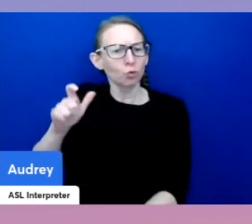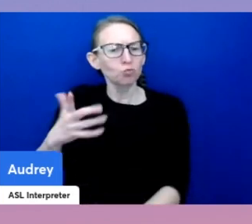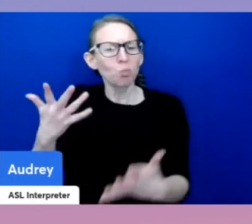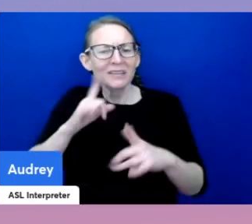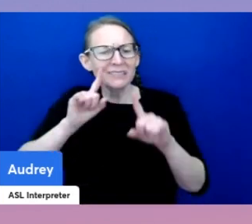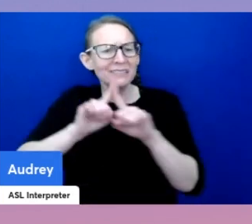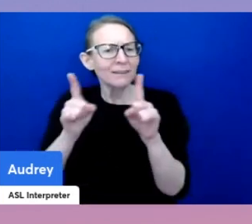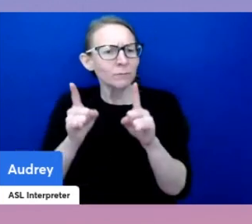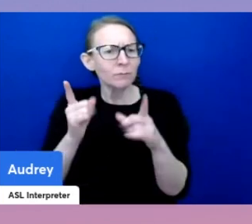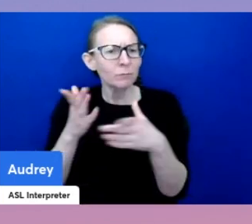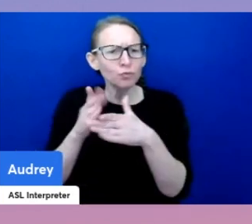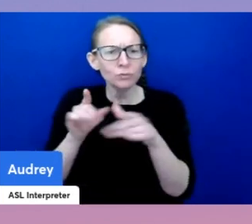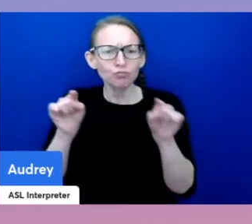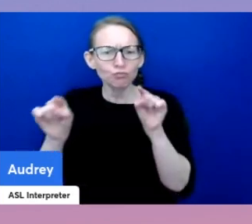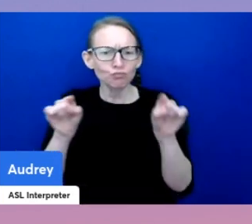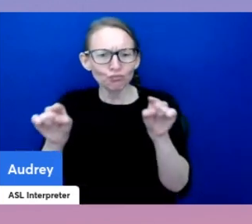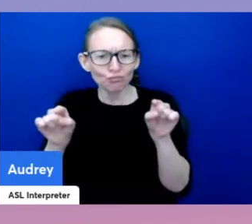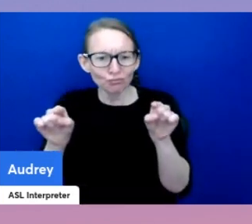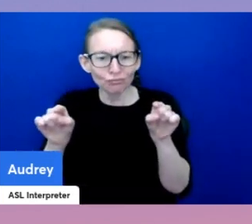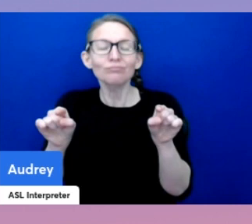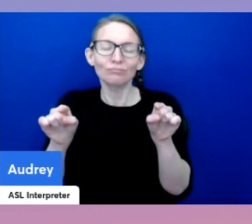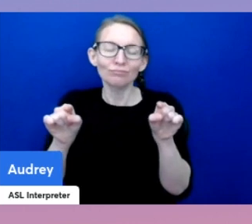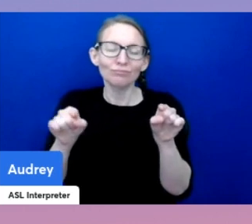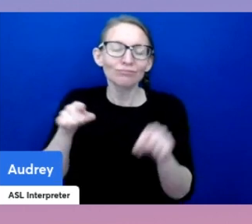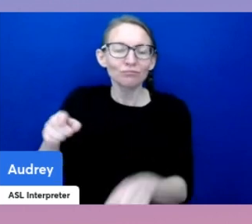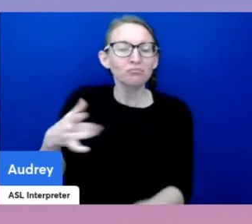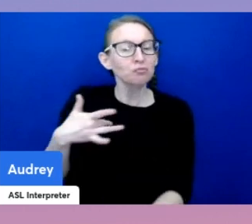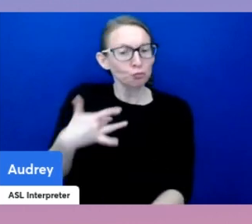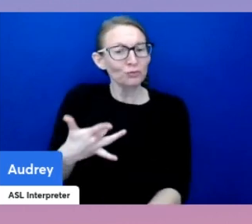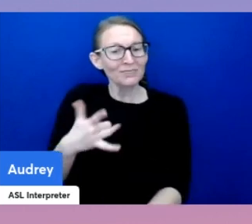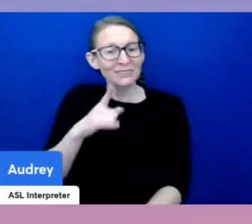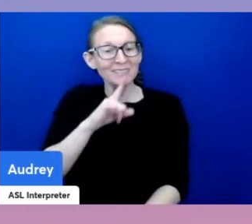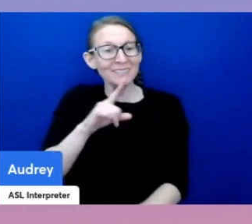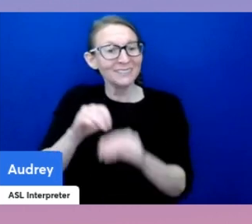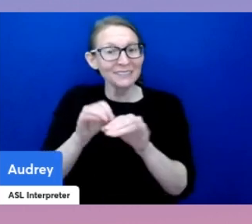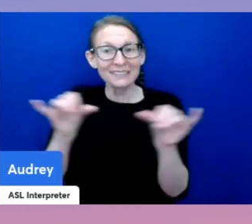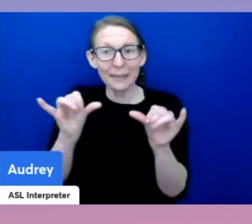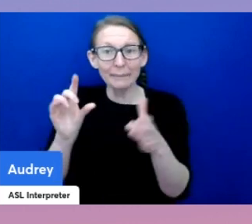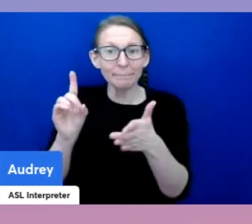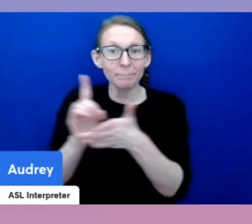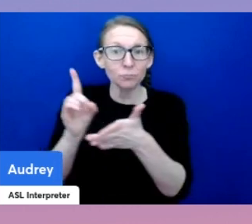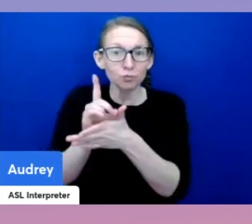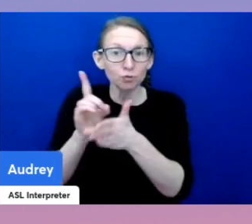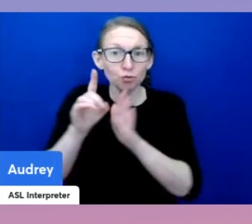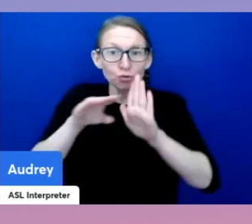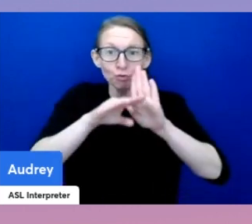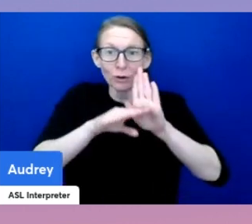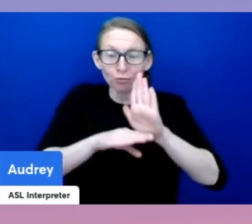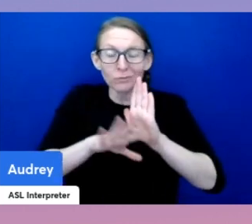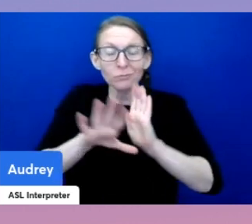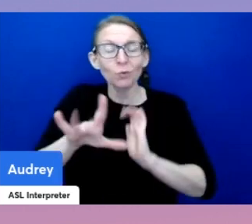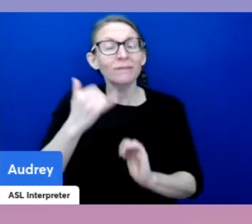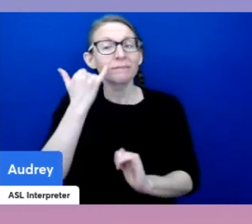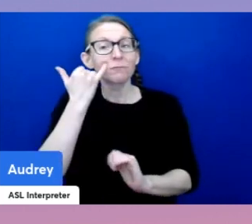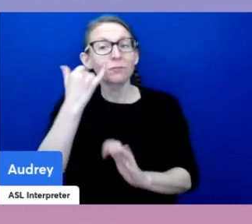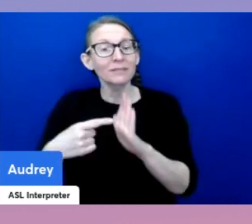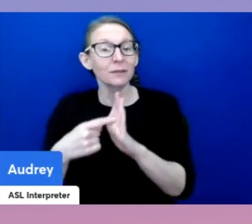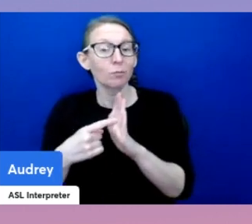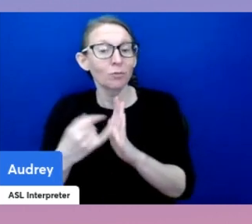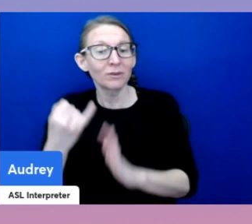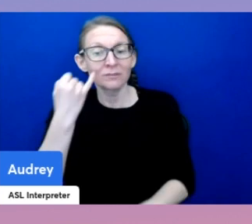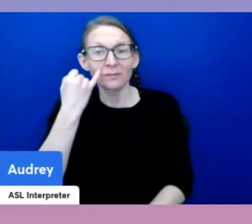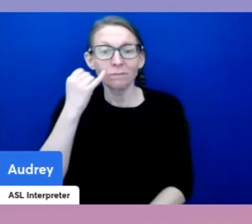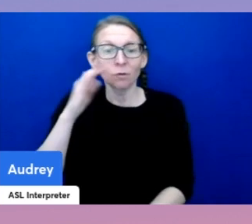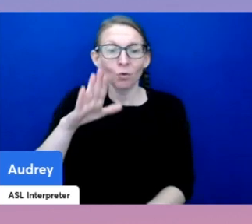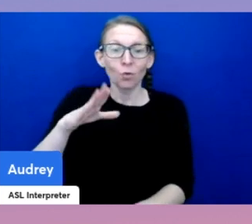usually in the same directory. So if, for example, you have